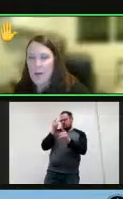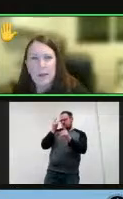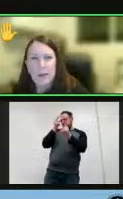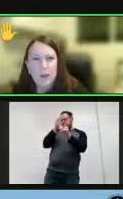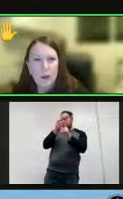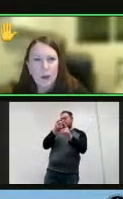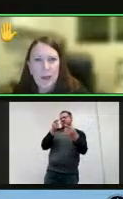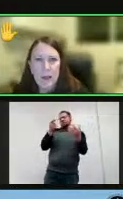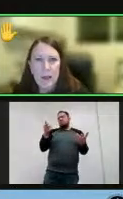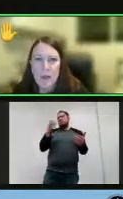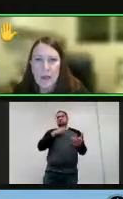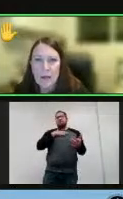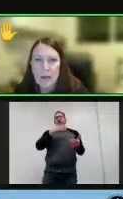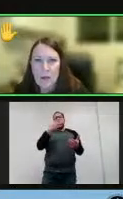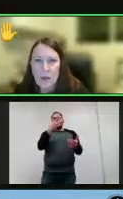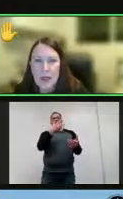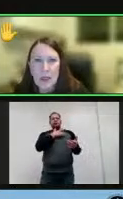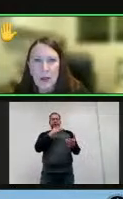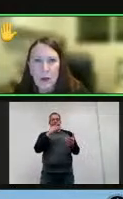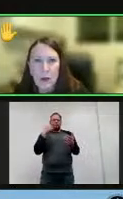my concern is